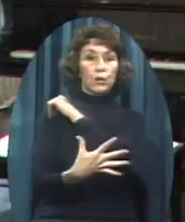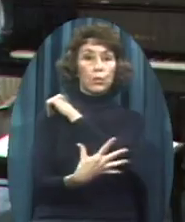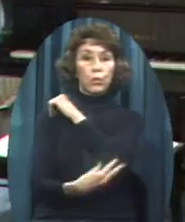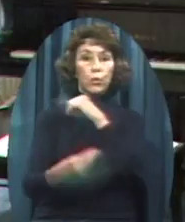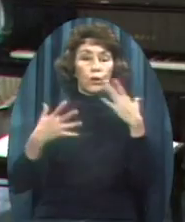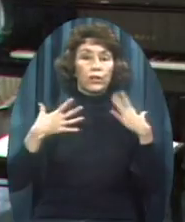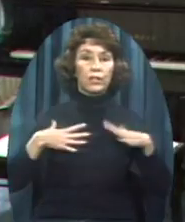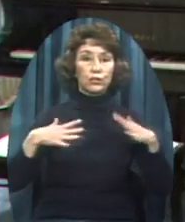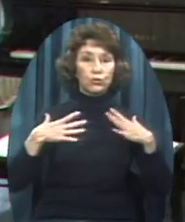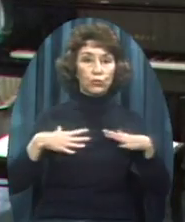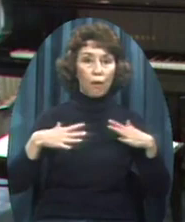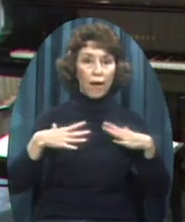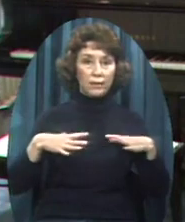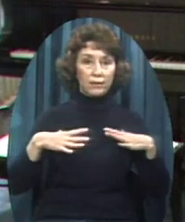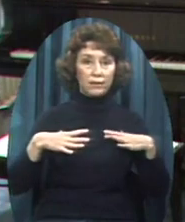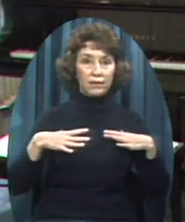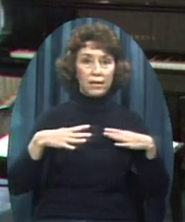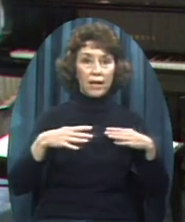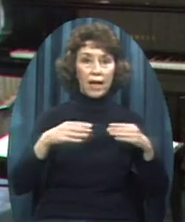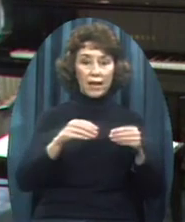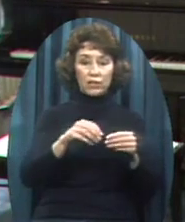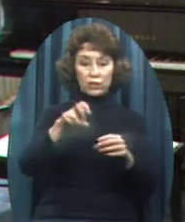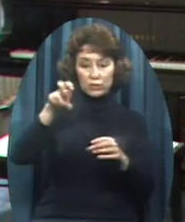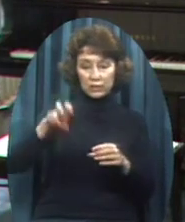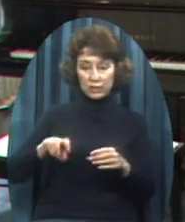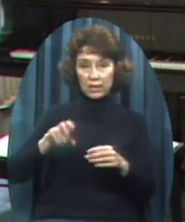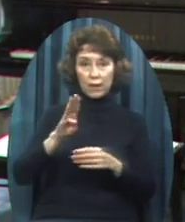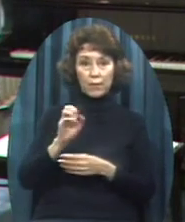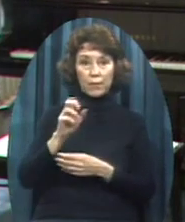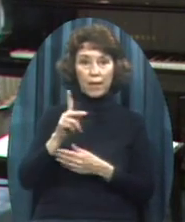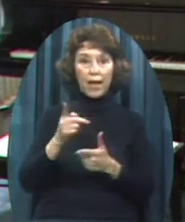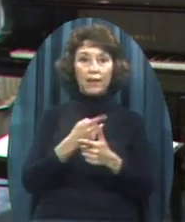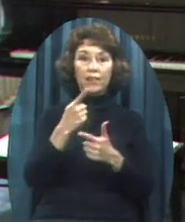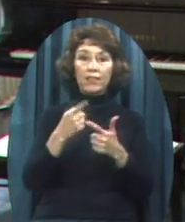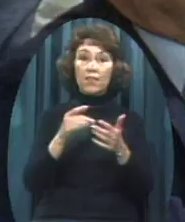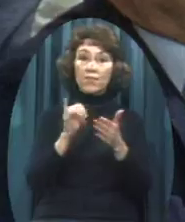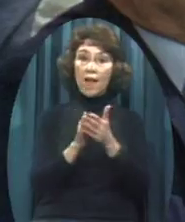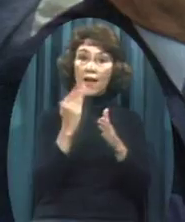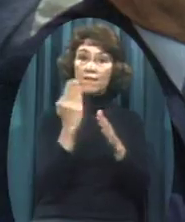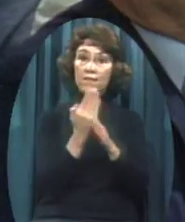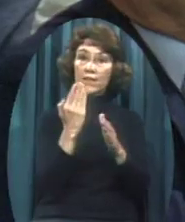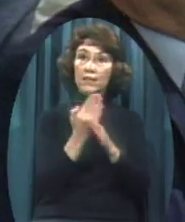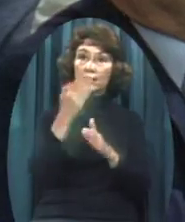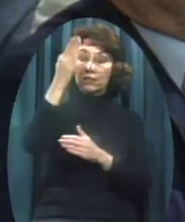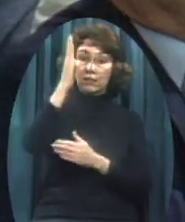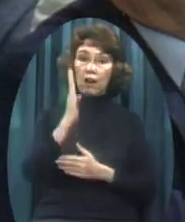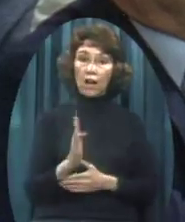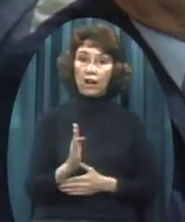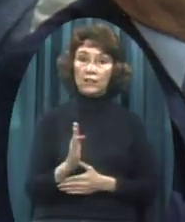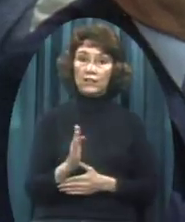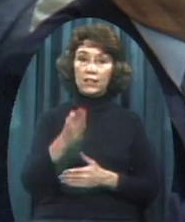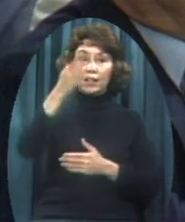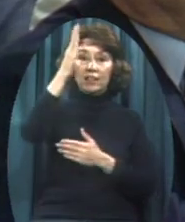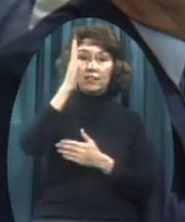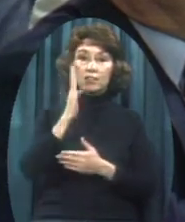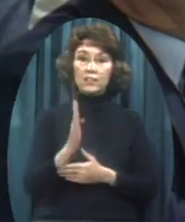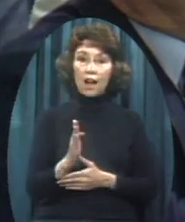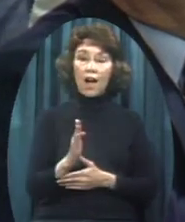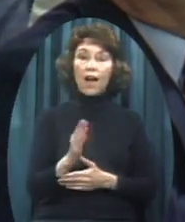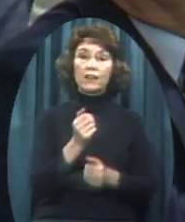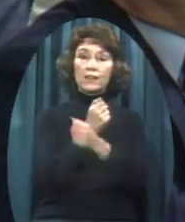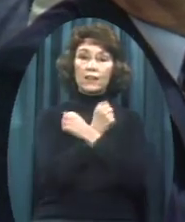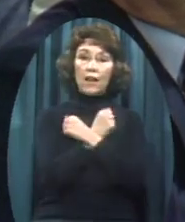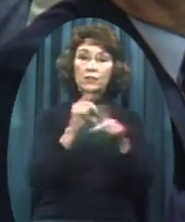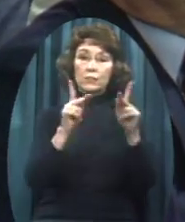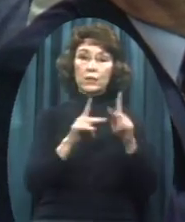who appears to be in poverty, and you put him in the back seat, you've offended God, because God is no respecter of persons. At Thomas